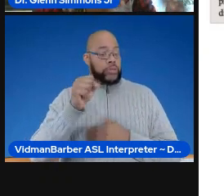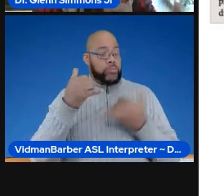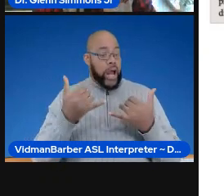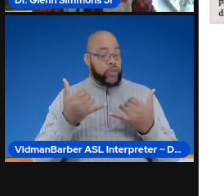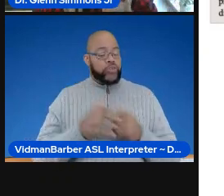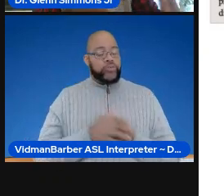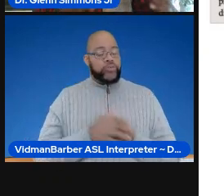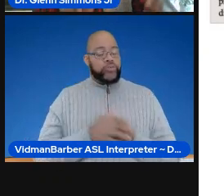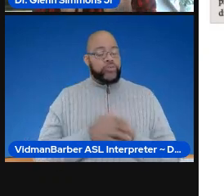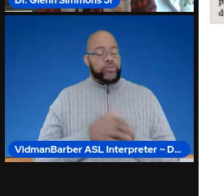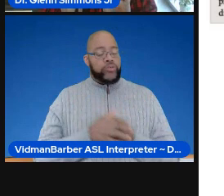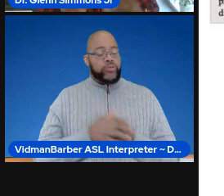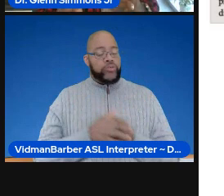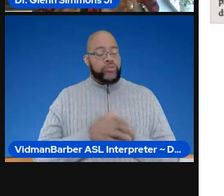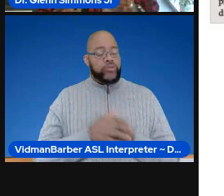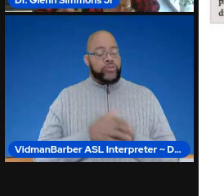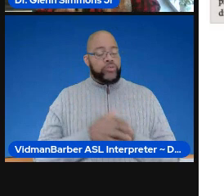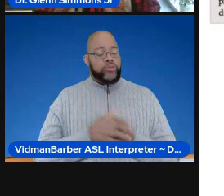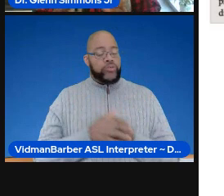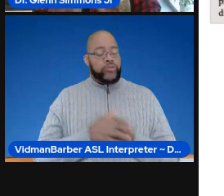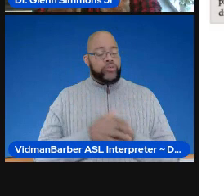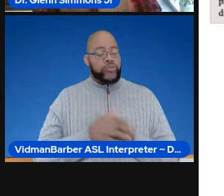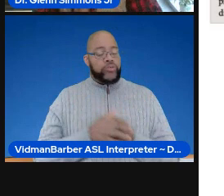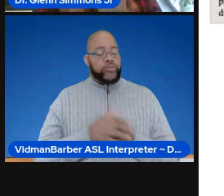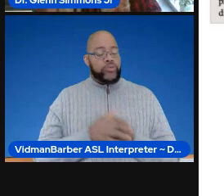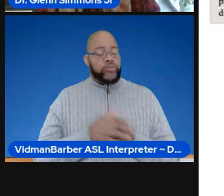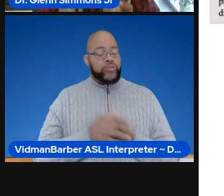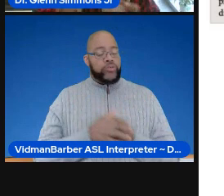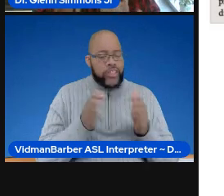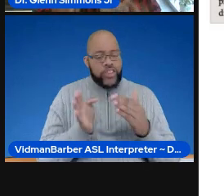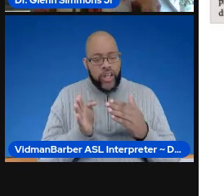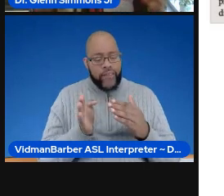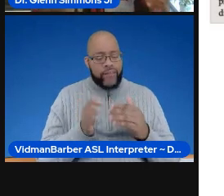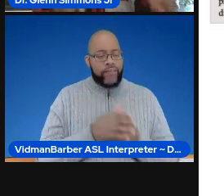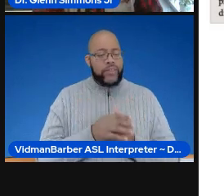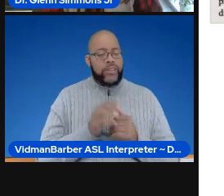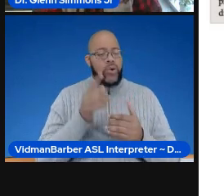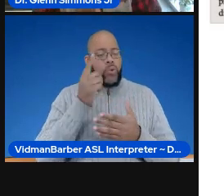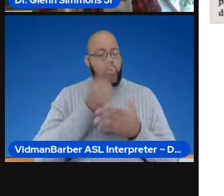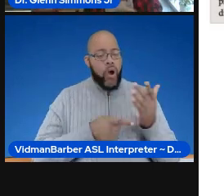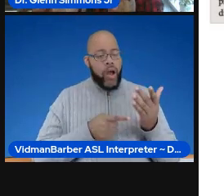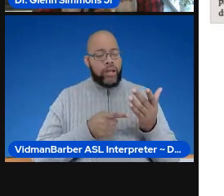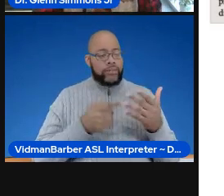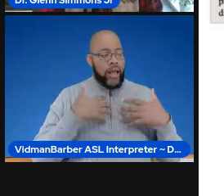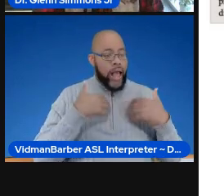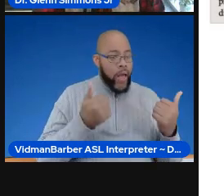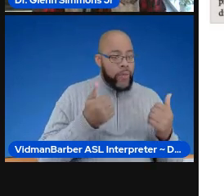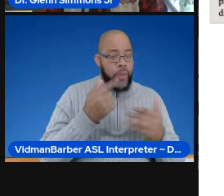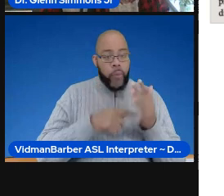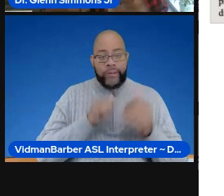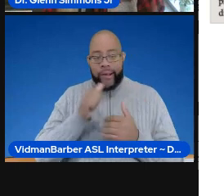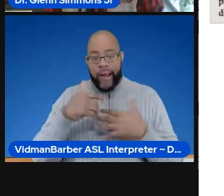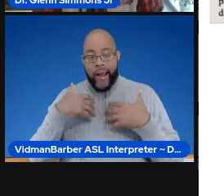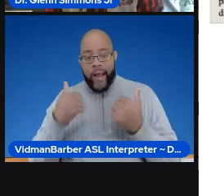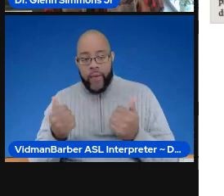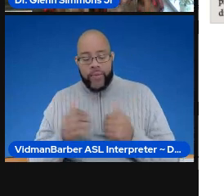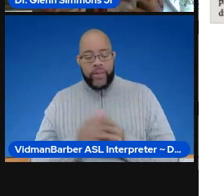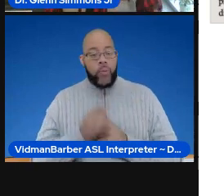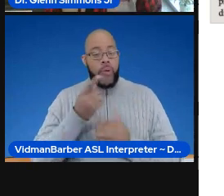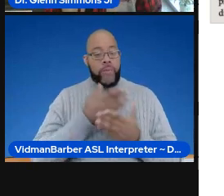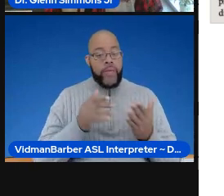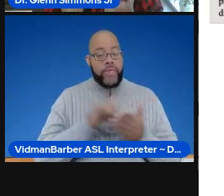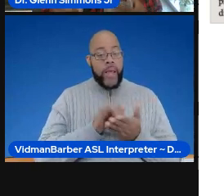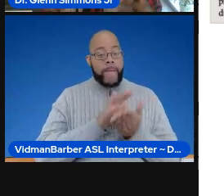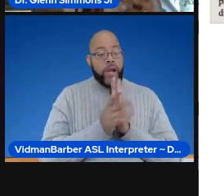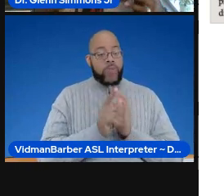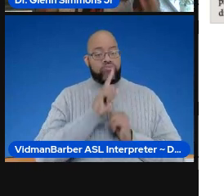been constant shifts and ebbs and flows in what's healthy versus what's not healthy. And one thing that's become